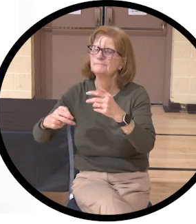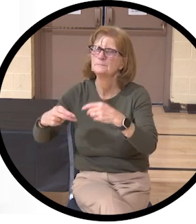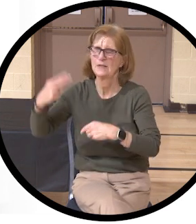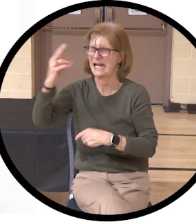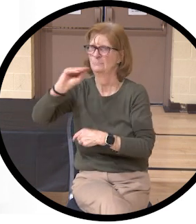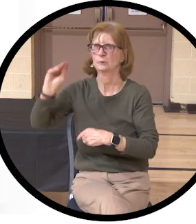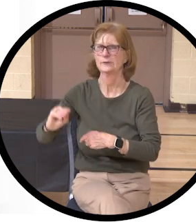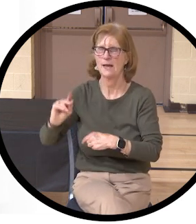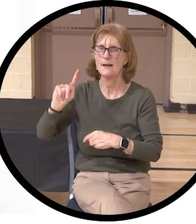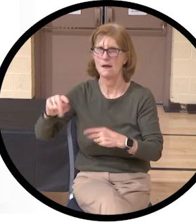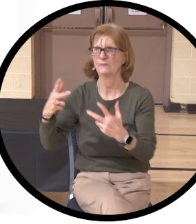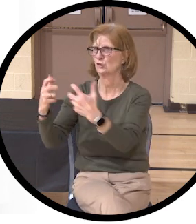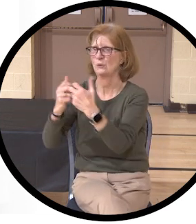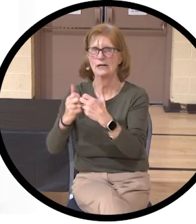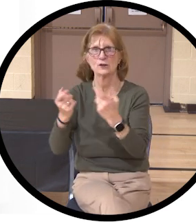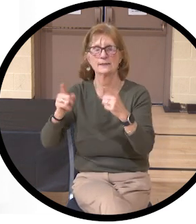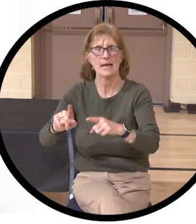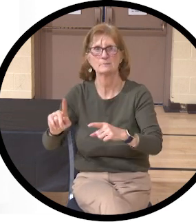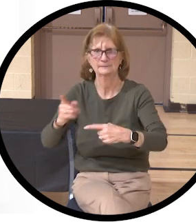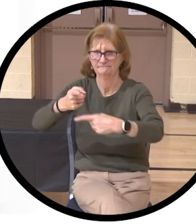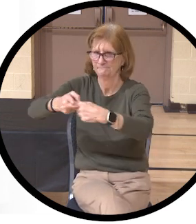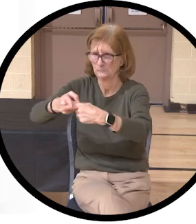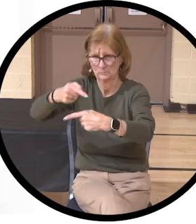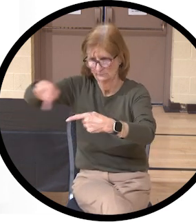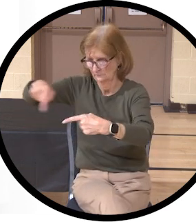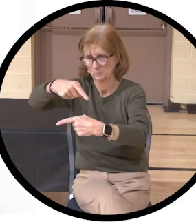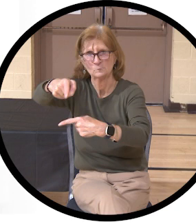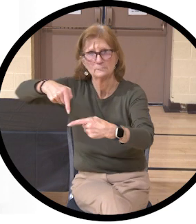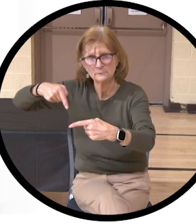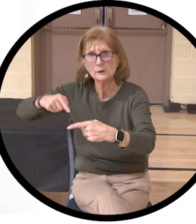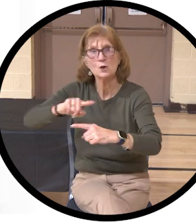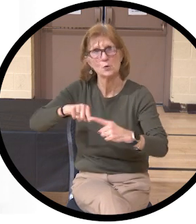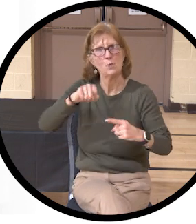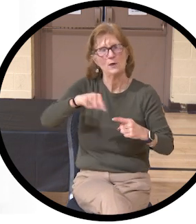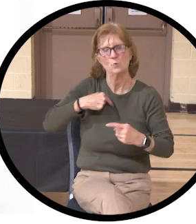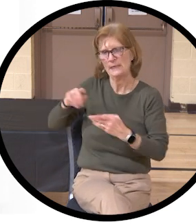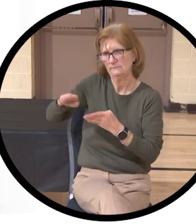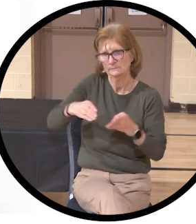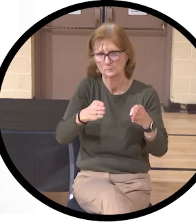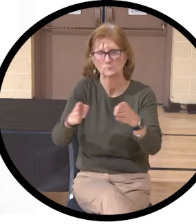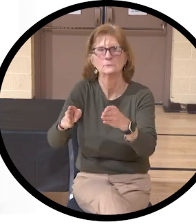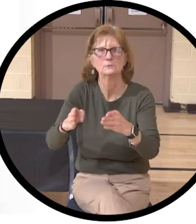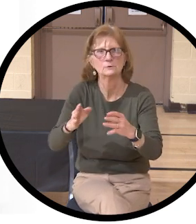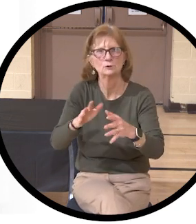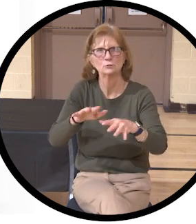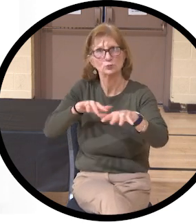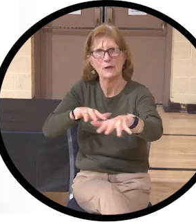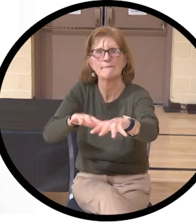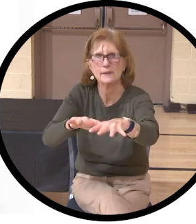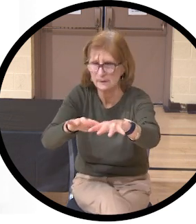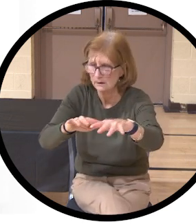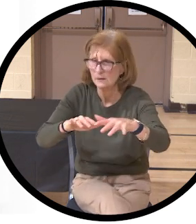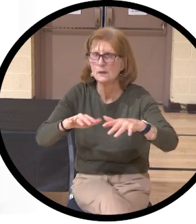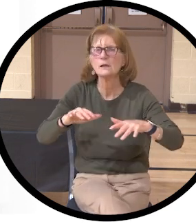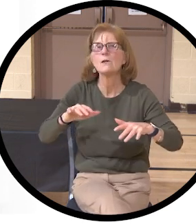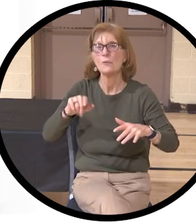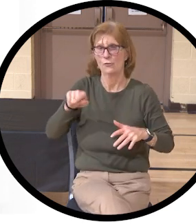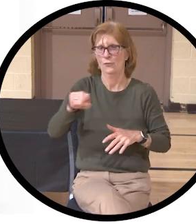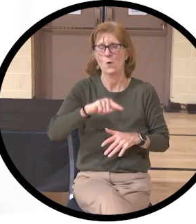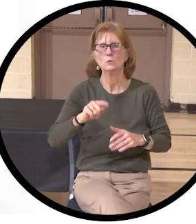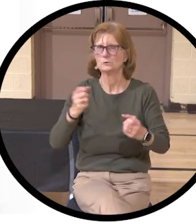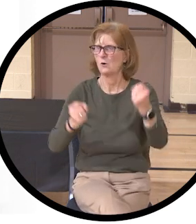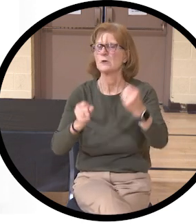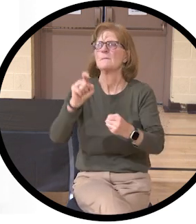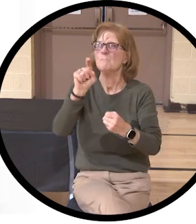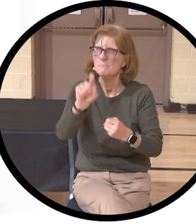these updates. And they also can improve sightlines at the intersections and make it easier for pedestrians to